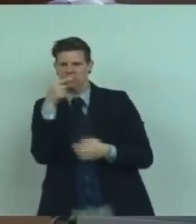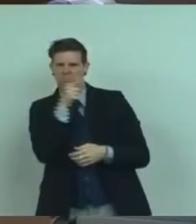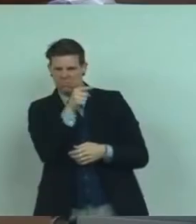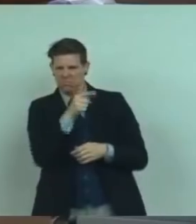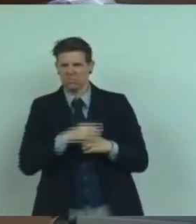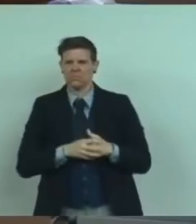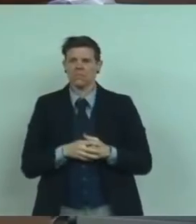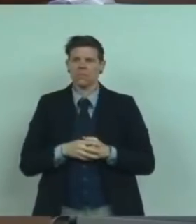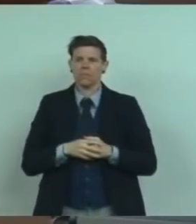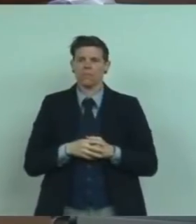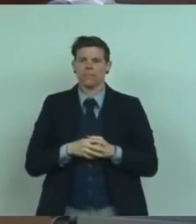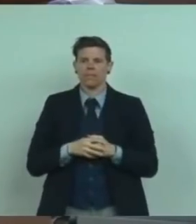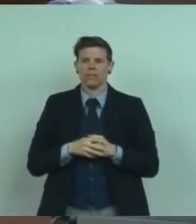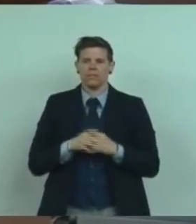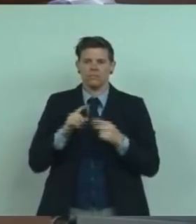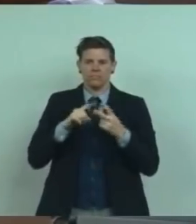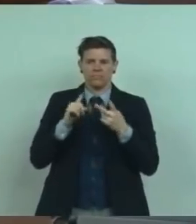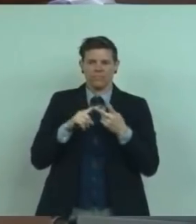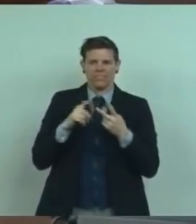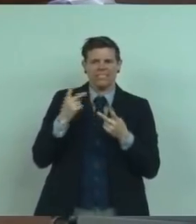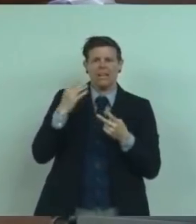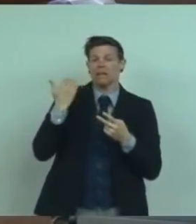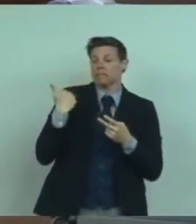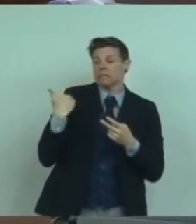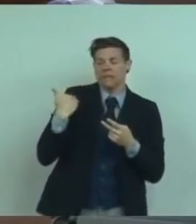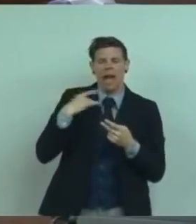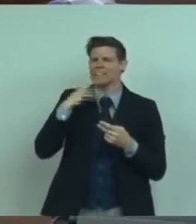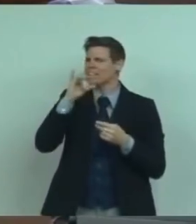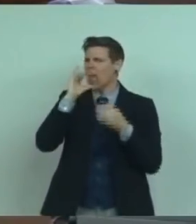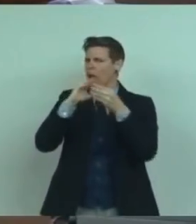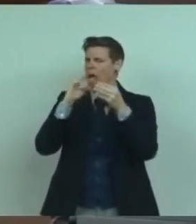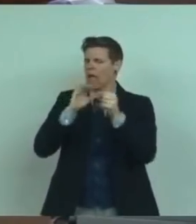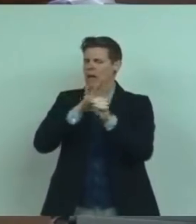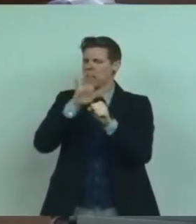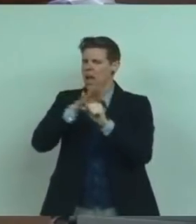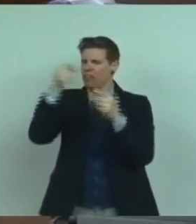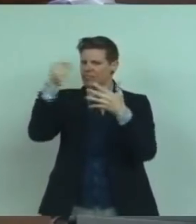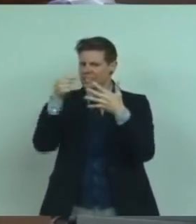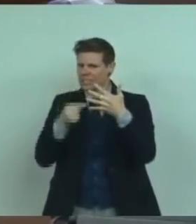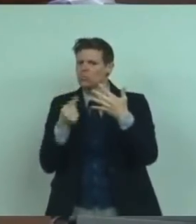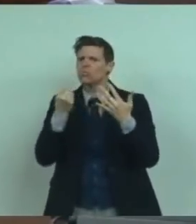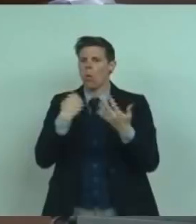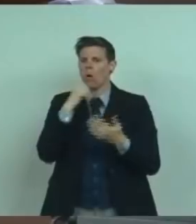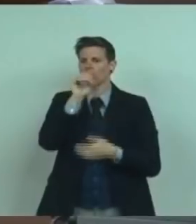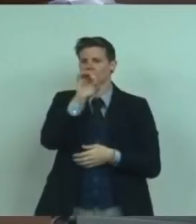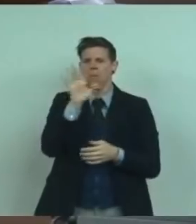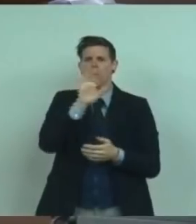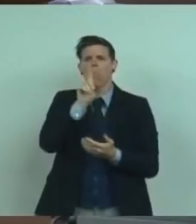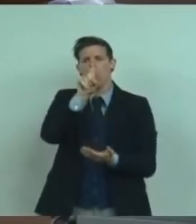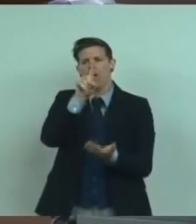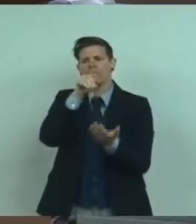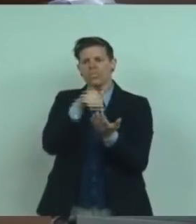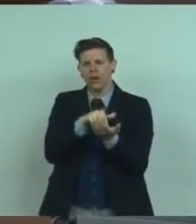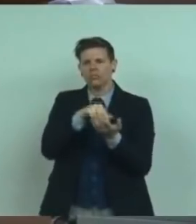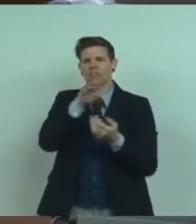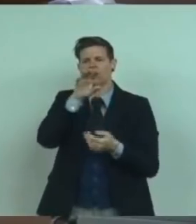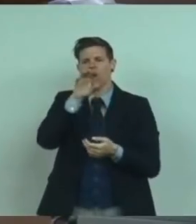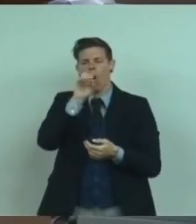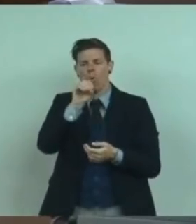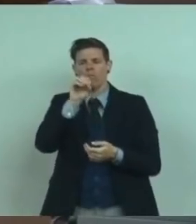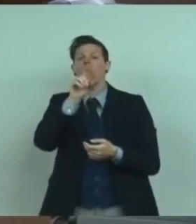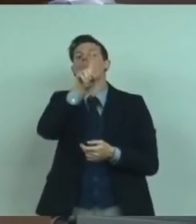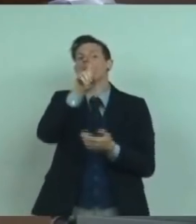earlier, but when you look at that 1,004 ventilators that we're short right now, that does not include